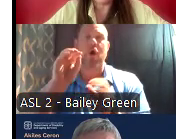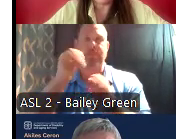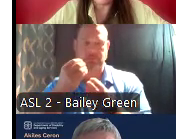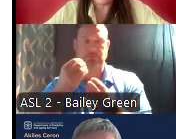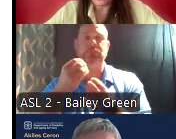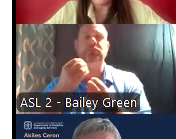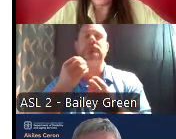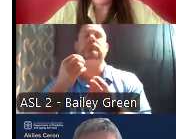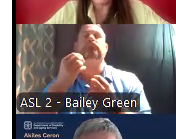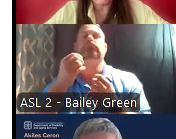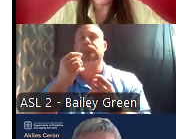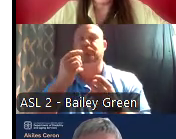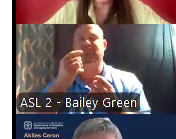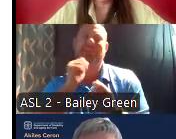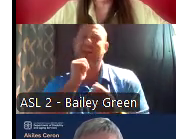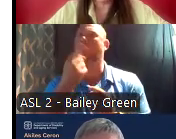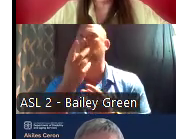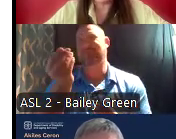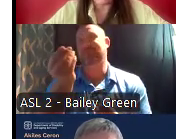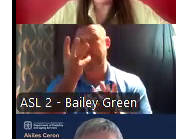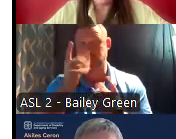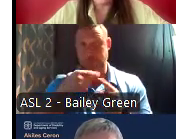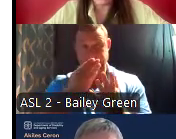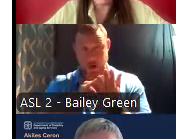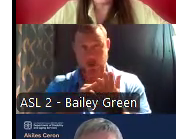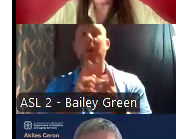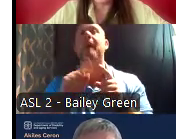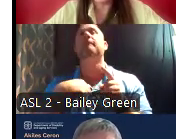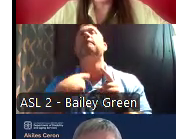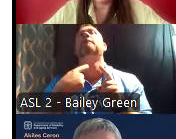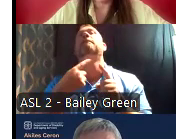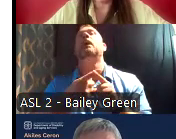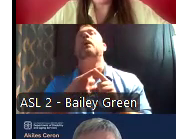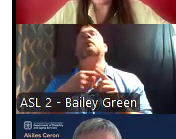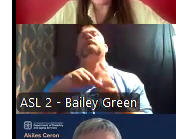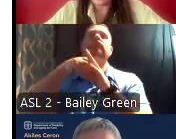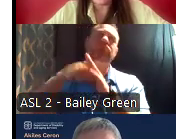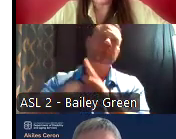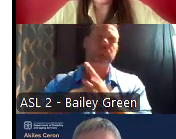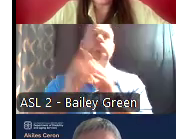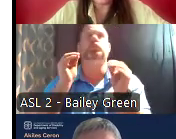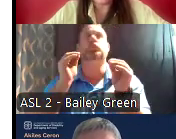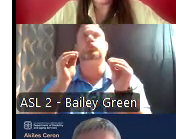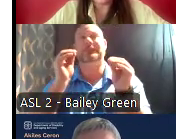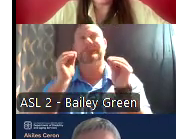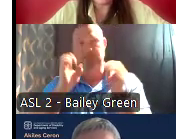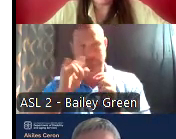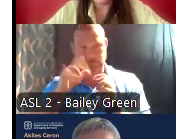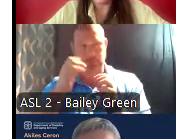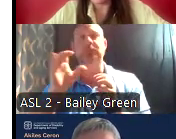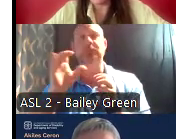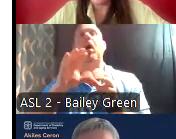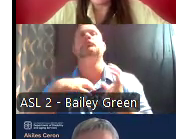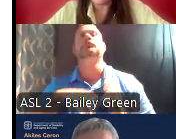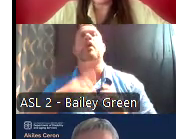give an informational update on funding, but really to delve in and to teach the EDJCC council members